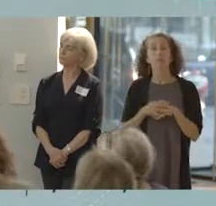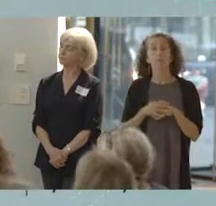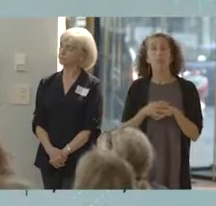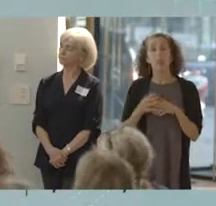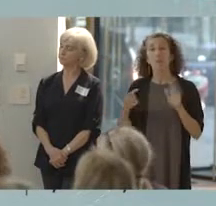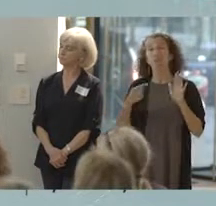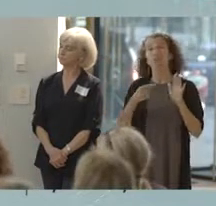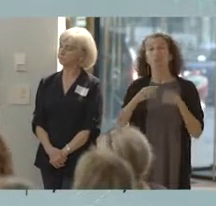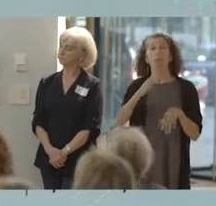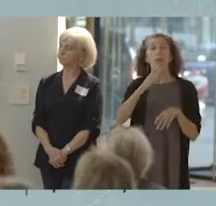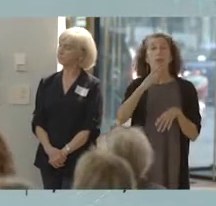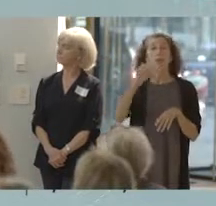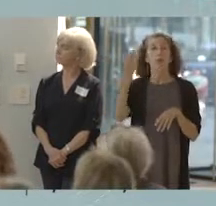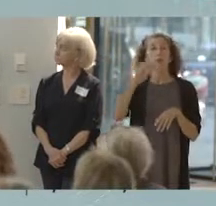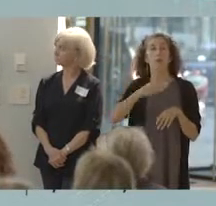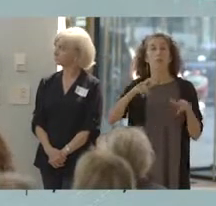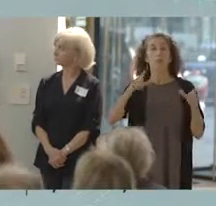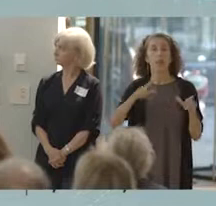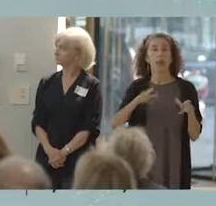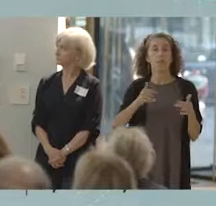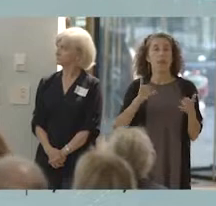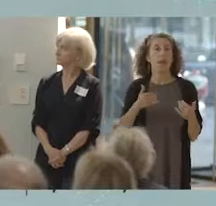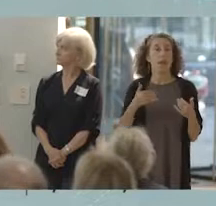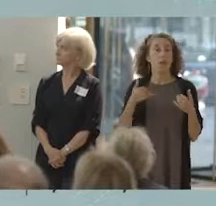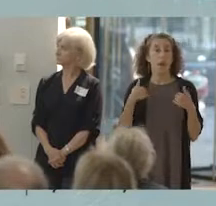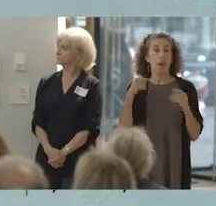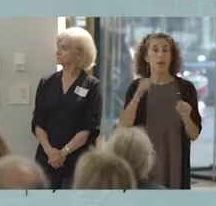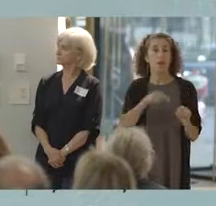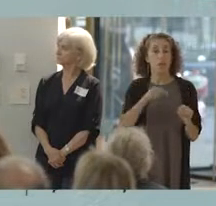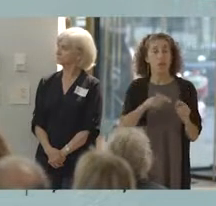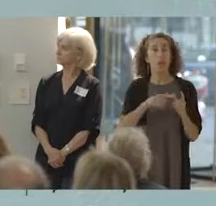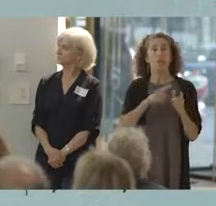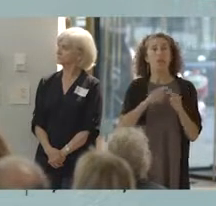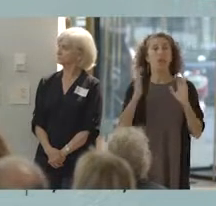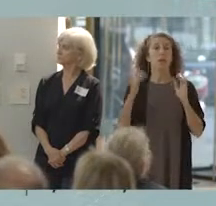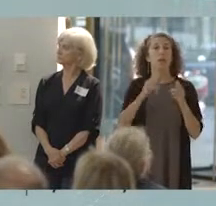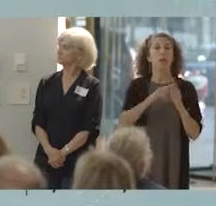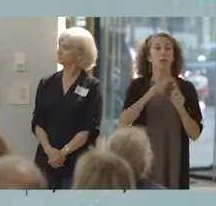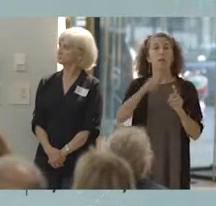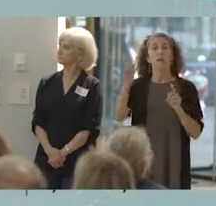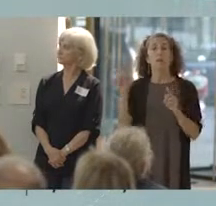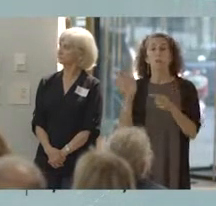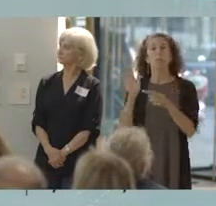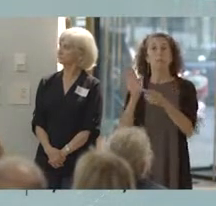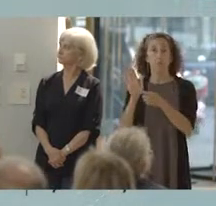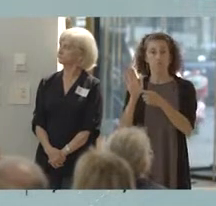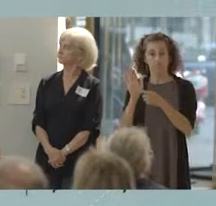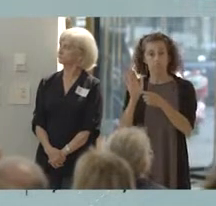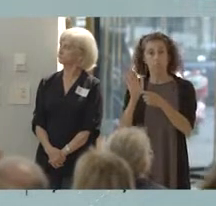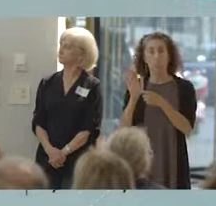the existing waterfront plaza exists. And in sort of the faded area are all the areas that will be maintained as they